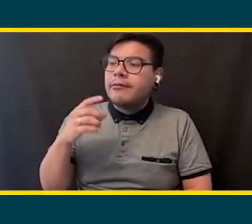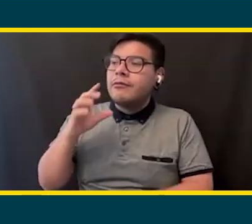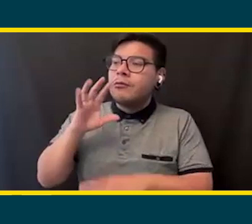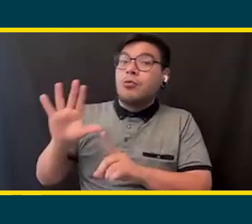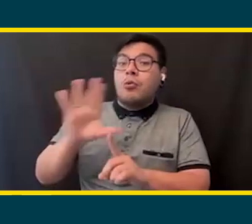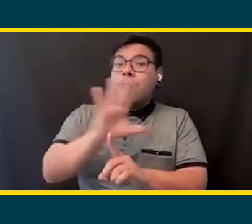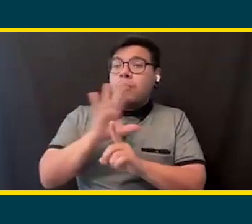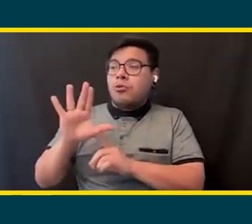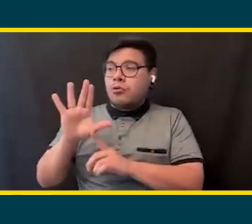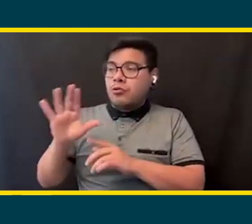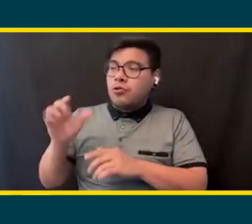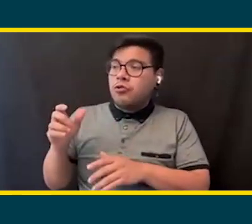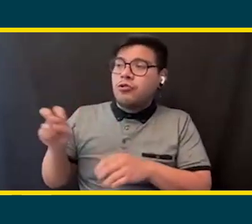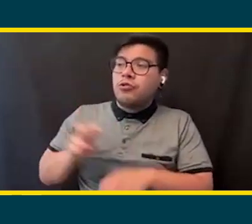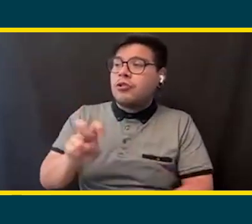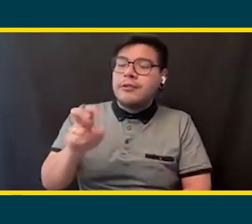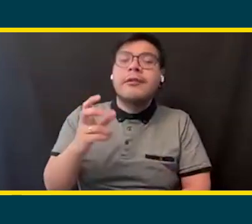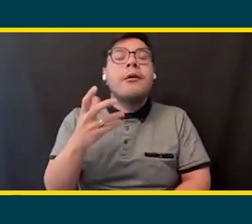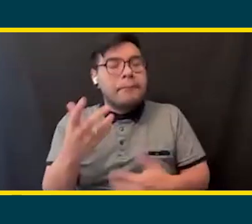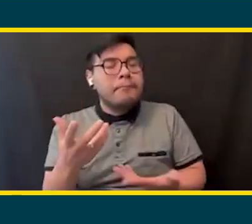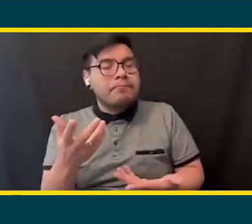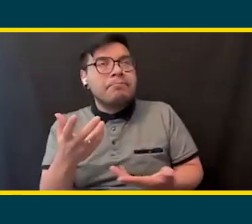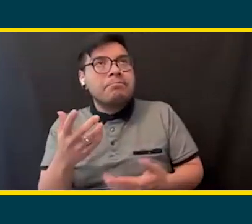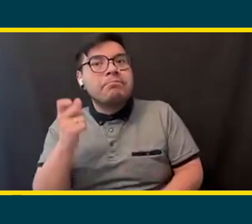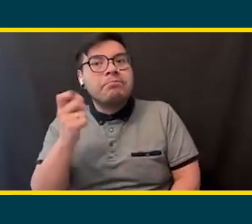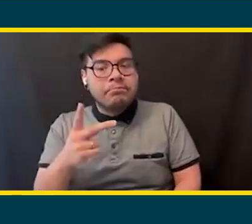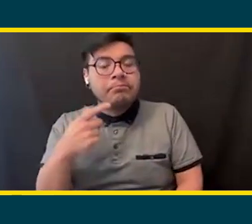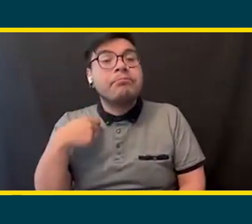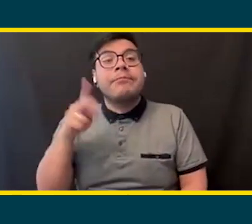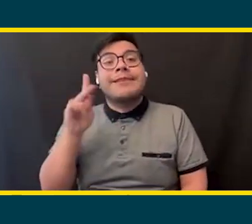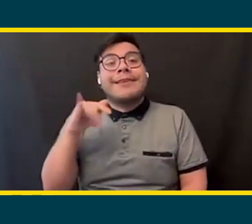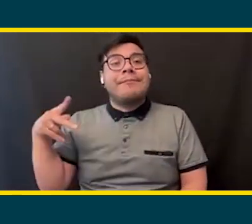journeys. Yeah, okay. This is still Kip.